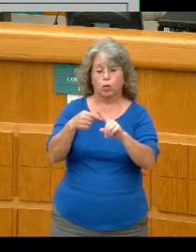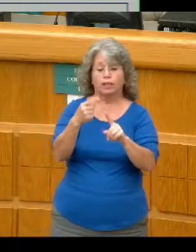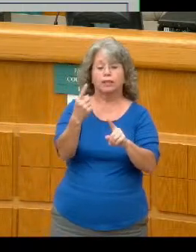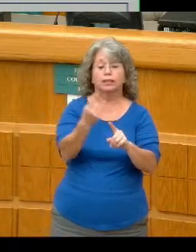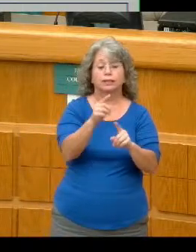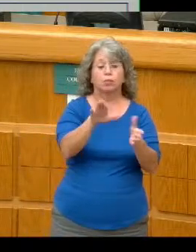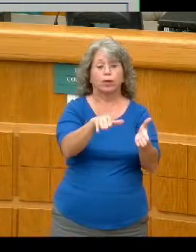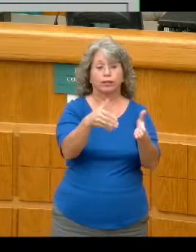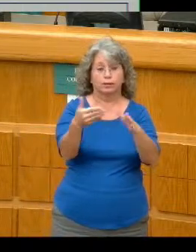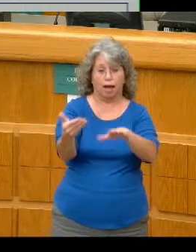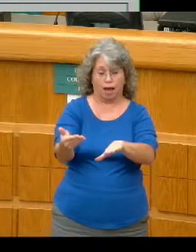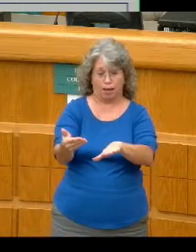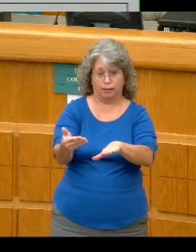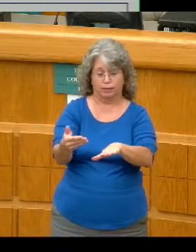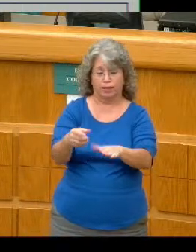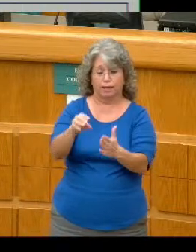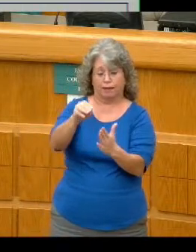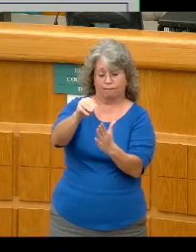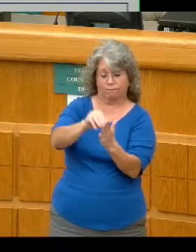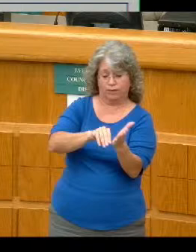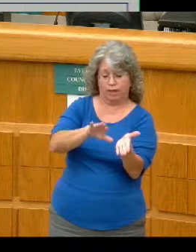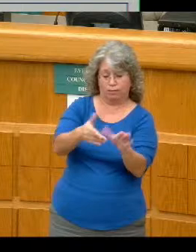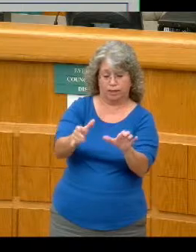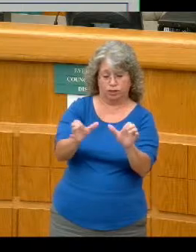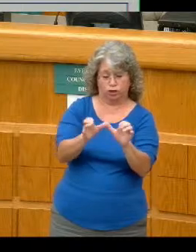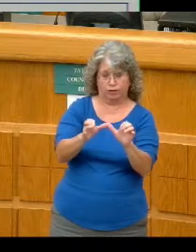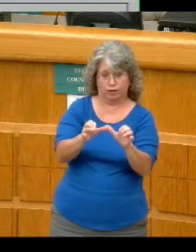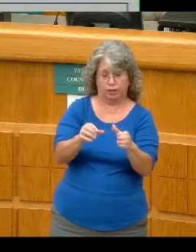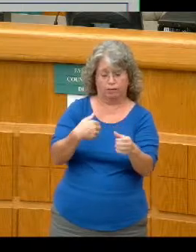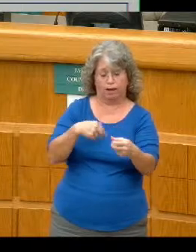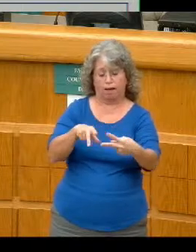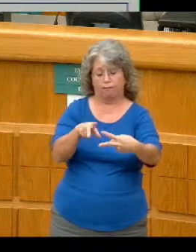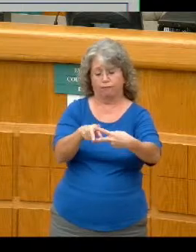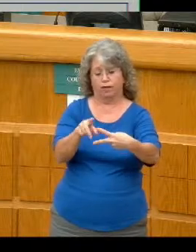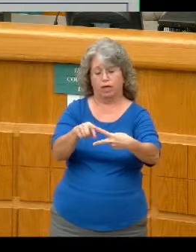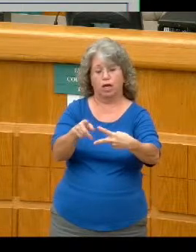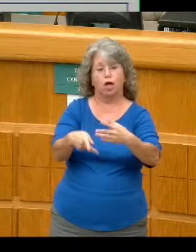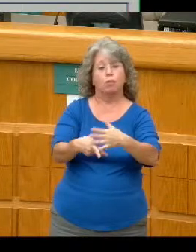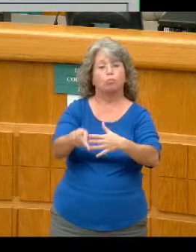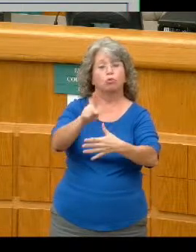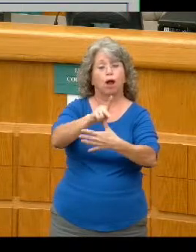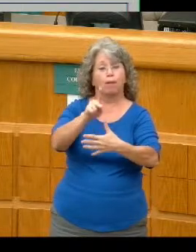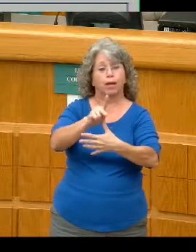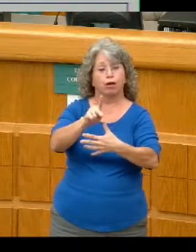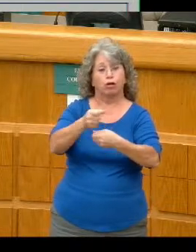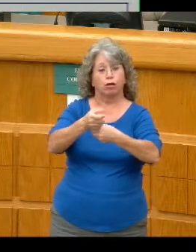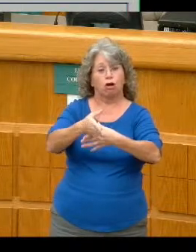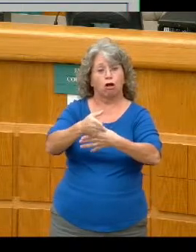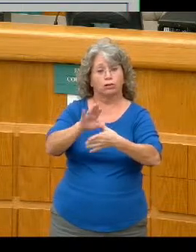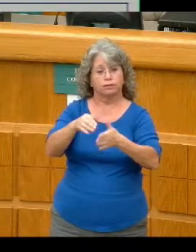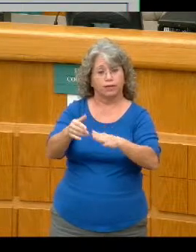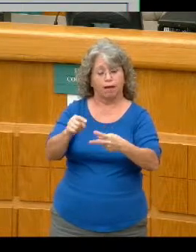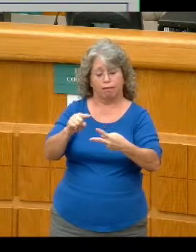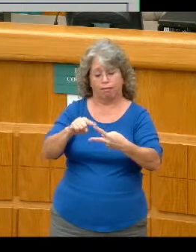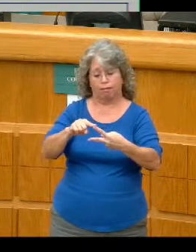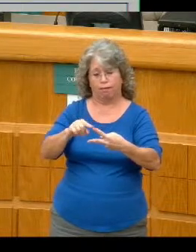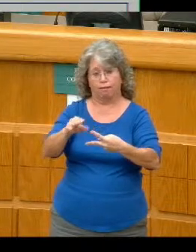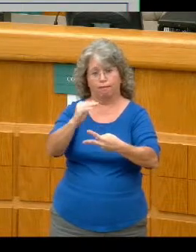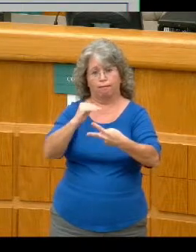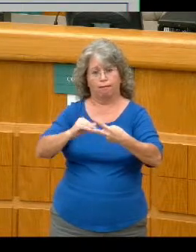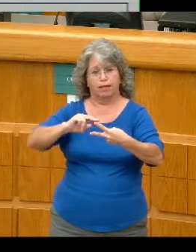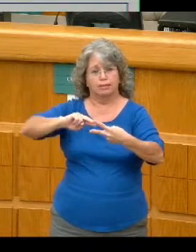certificate, and there's a primary cause of death, and then there's additional secondary causes of death. If COVID was a primary cause of